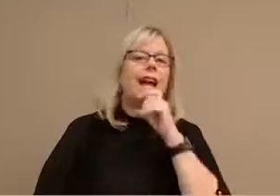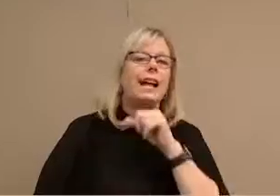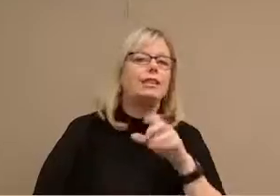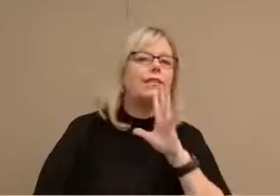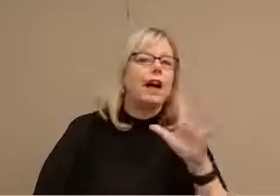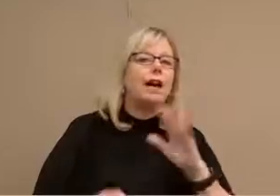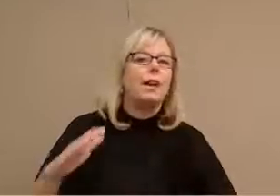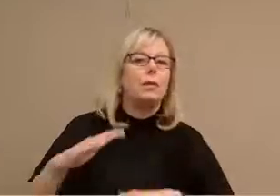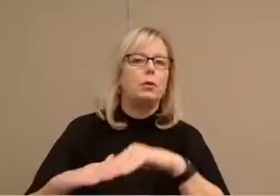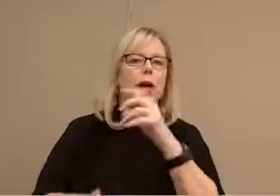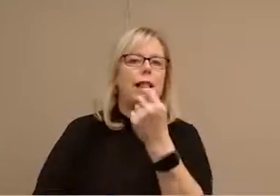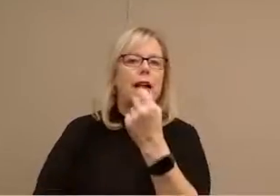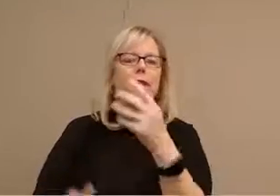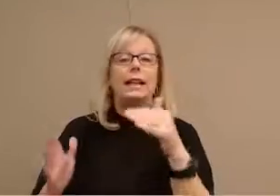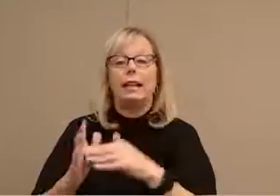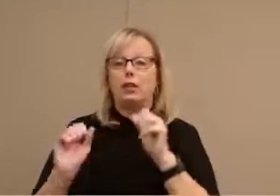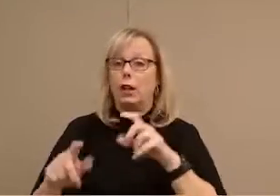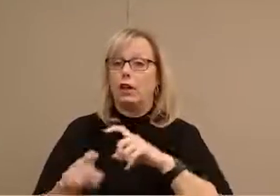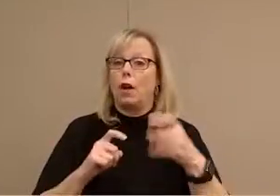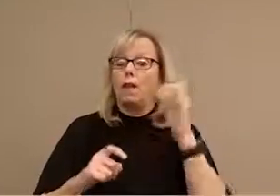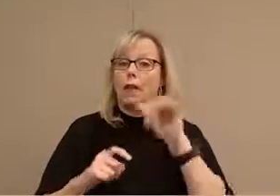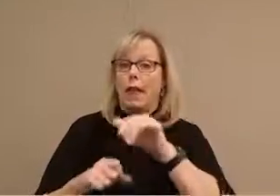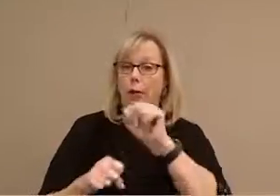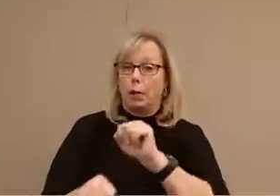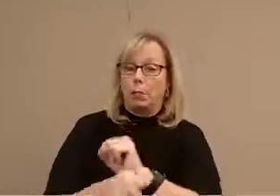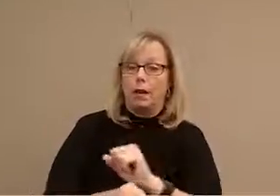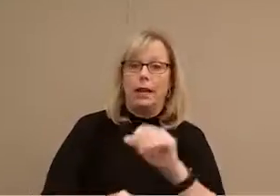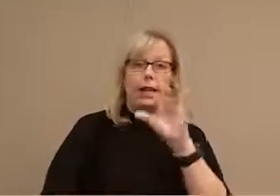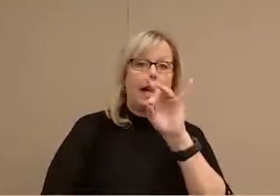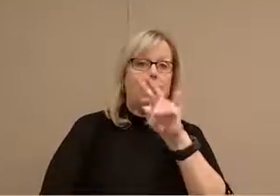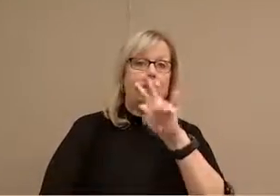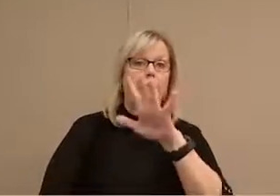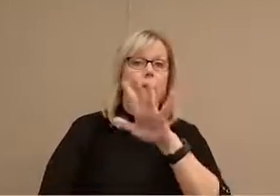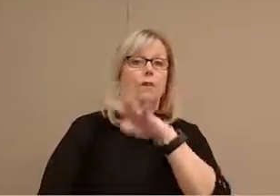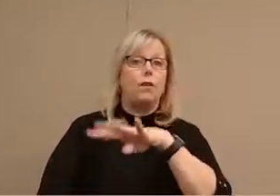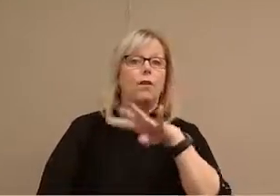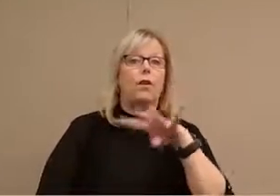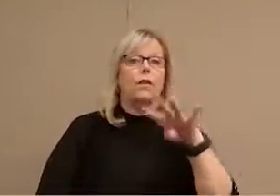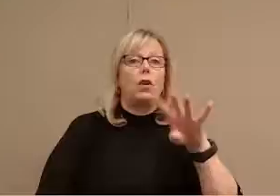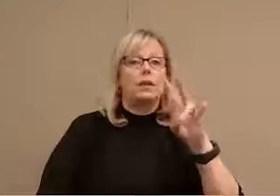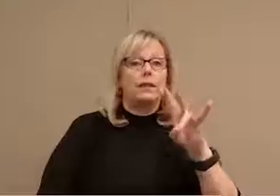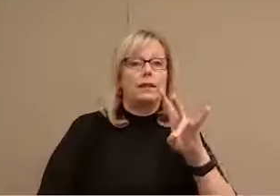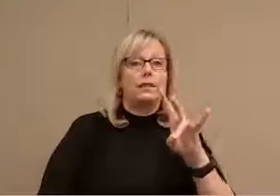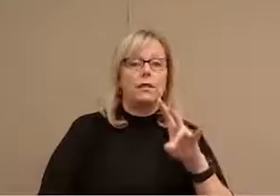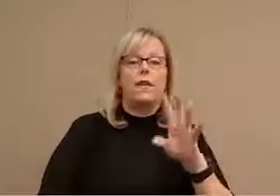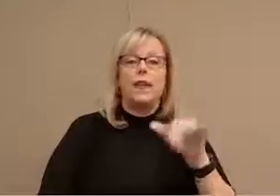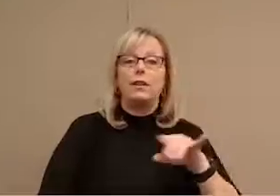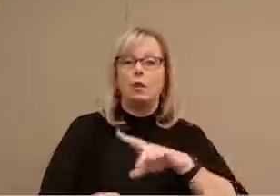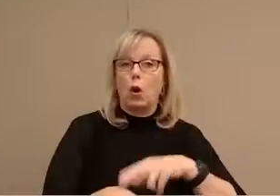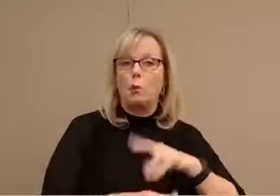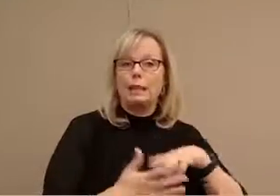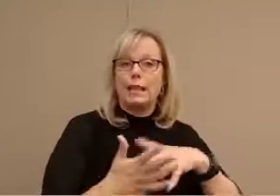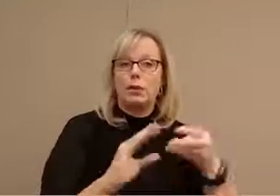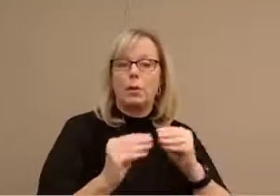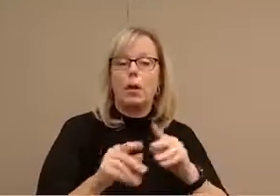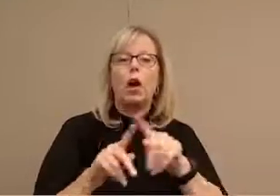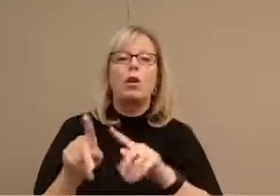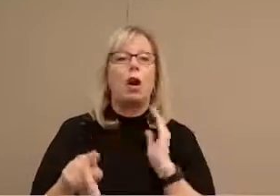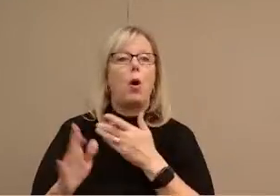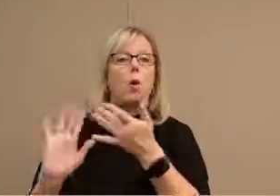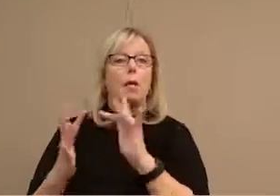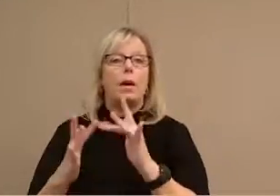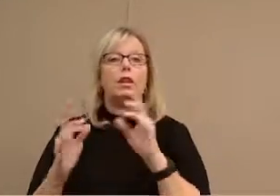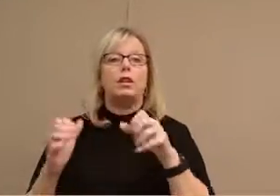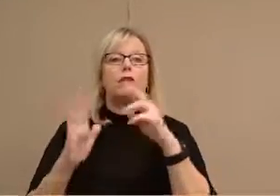to 11. And again, you can call for that appointment, 825-4447, which is our traditional scheduling number, as well as go on our website and you